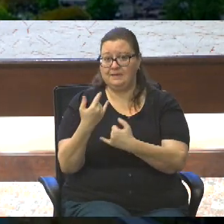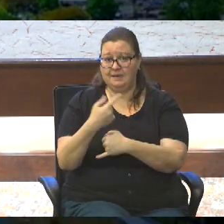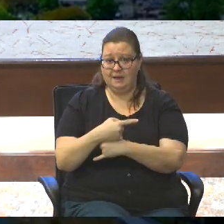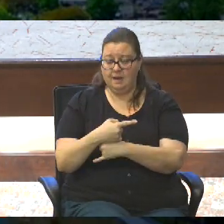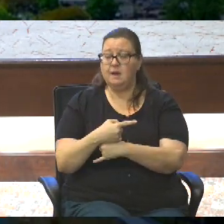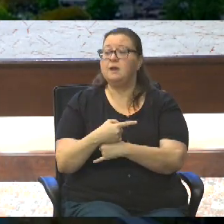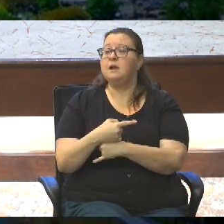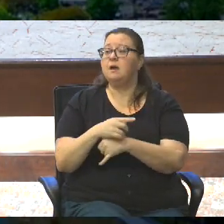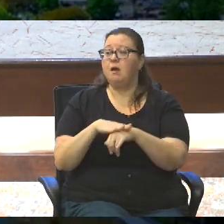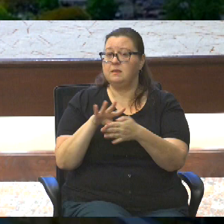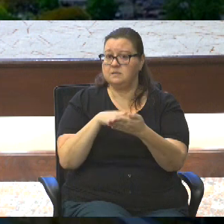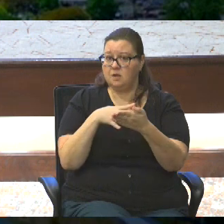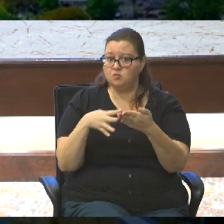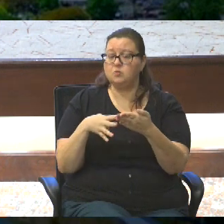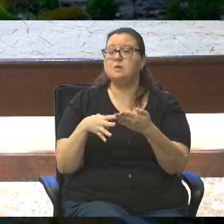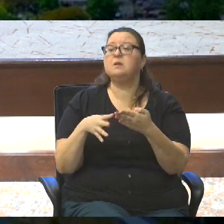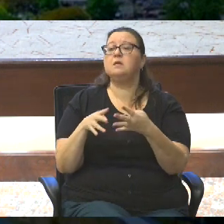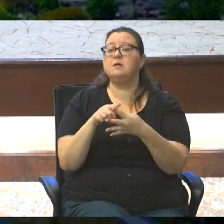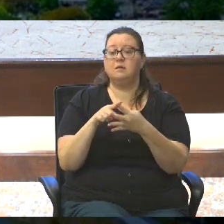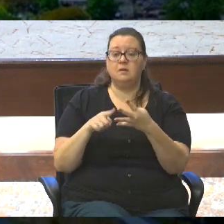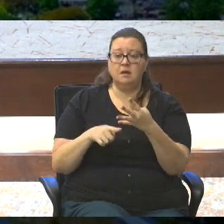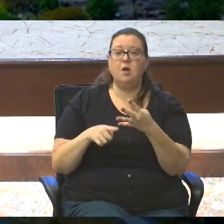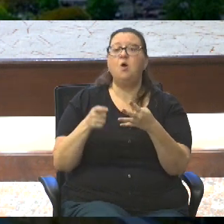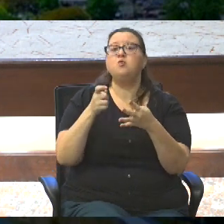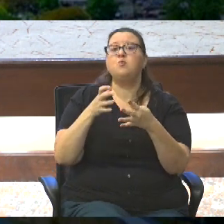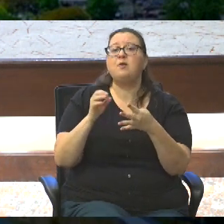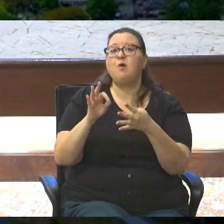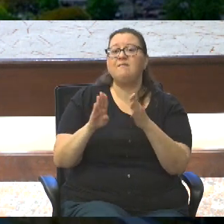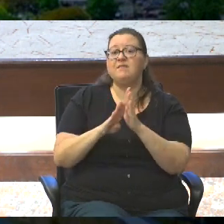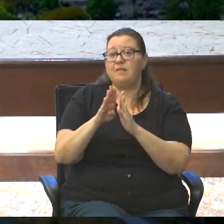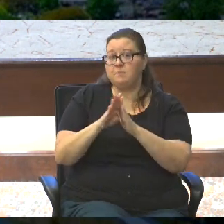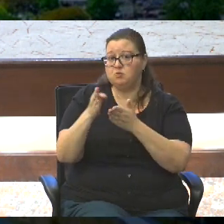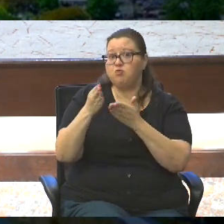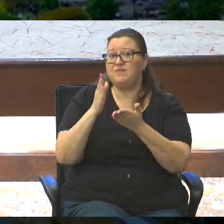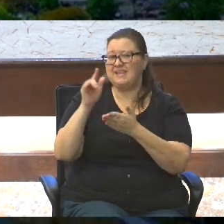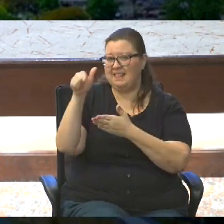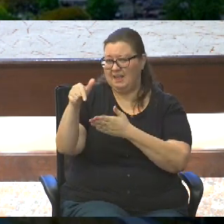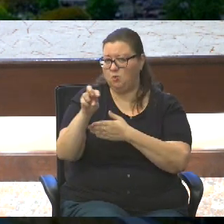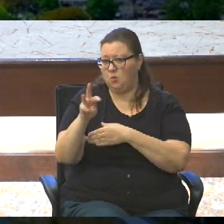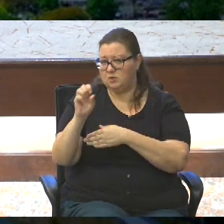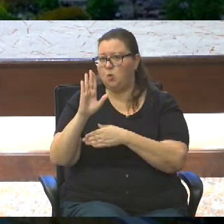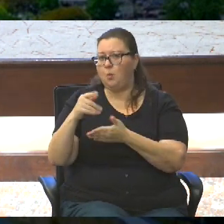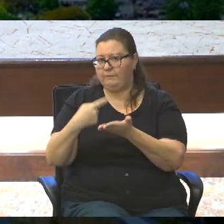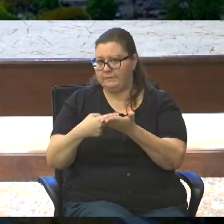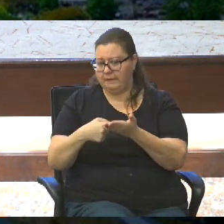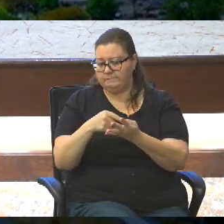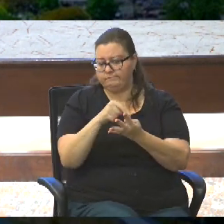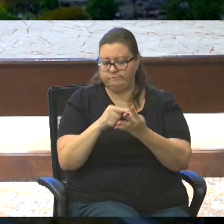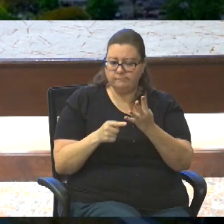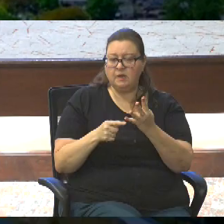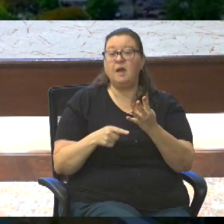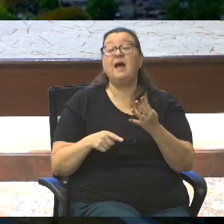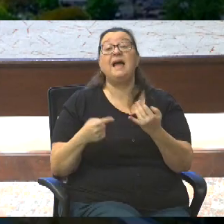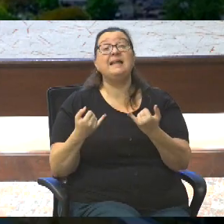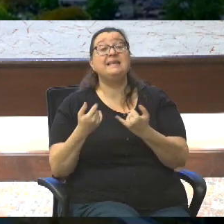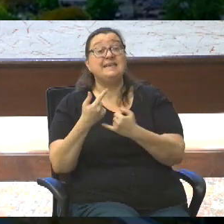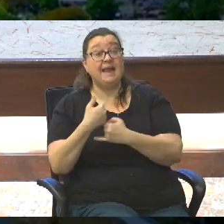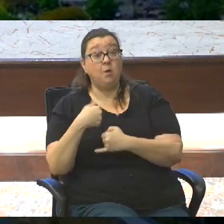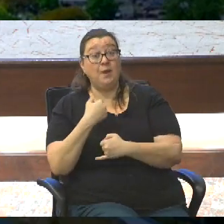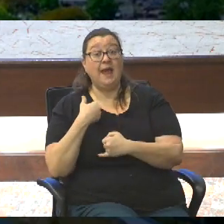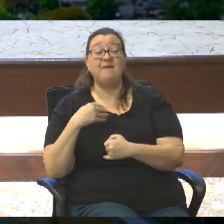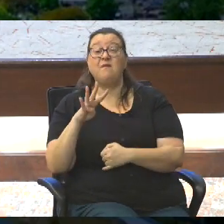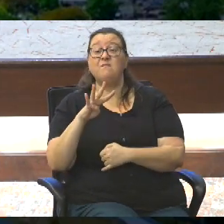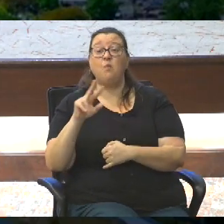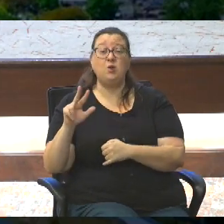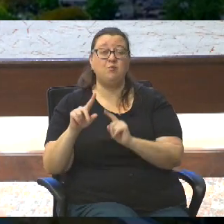Clint Peters will cover those, our Director of Development Services, later in the work session. And then we have 43 resolutions on the agenda, and I just want to